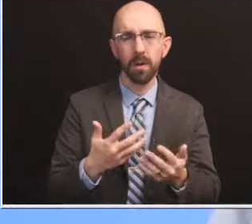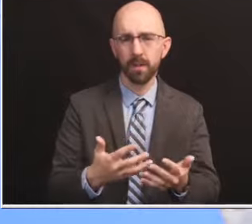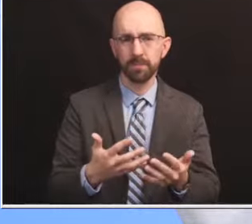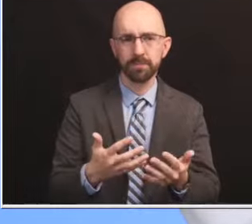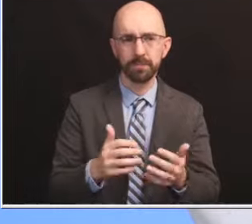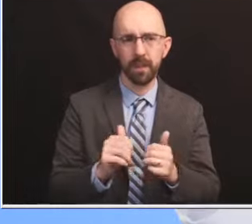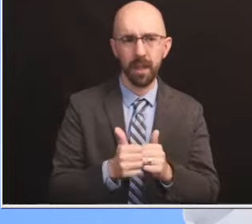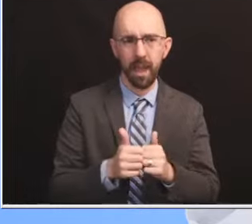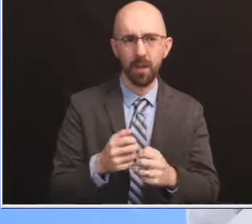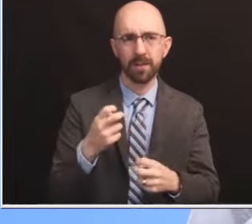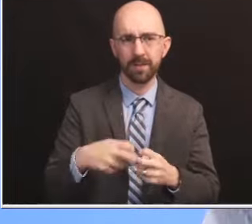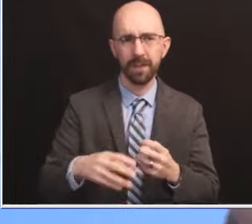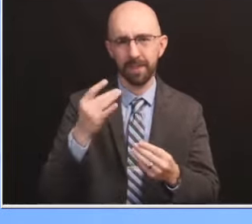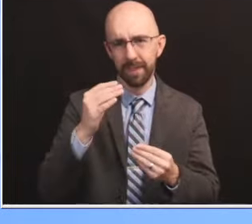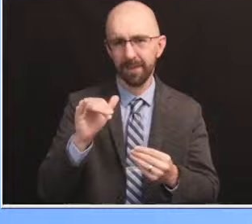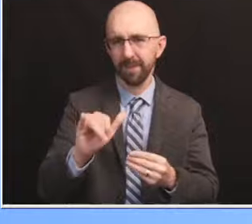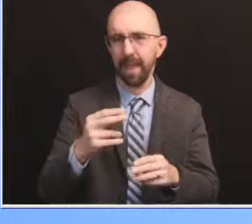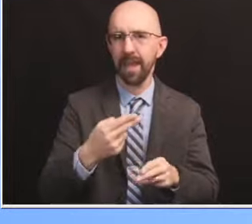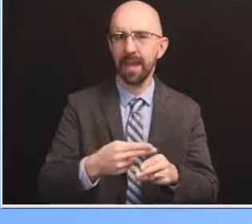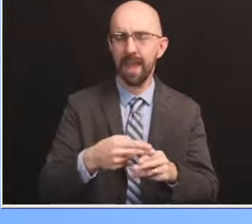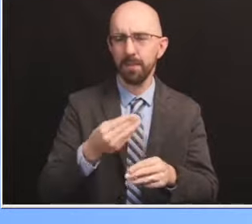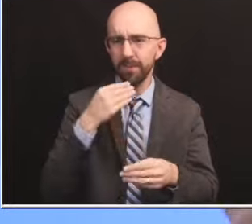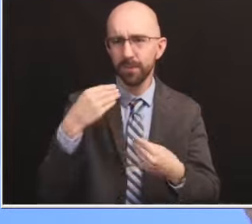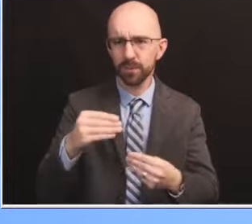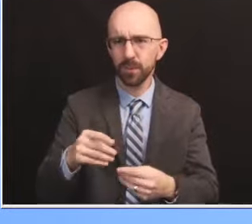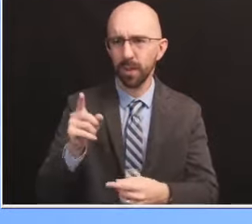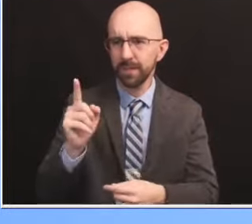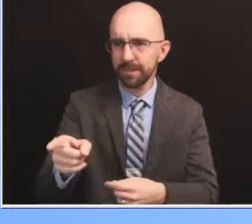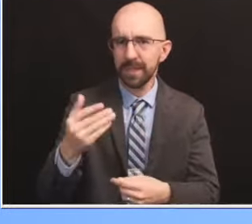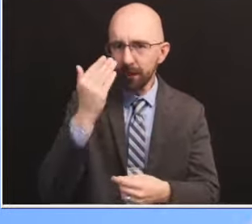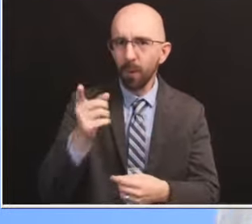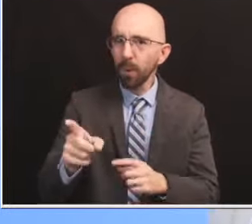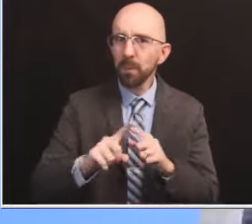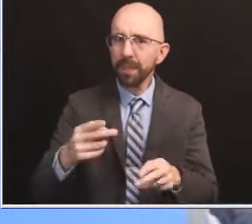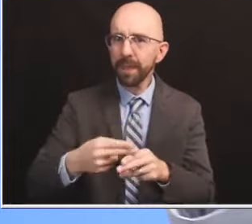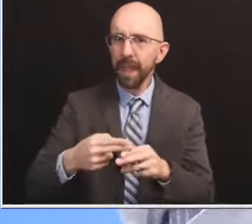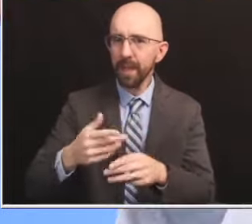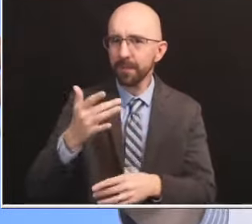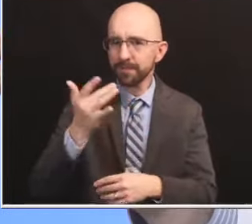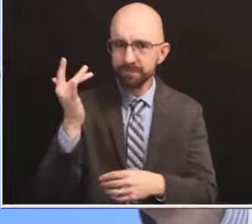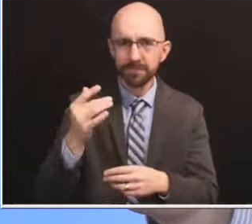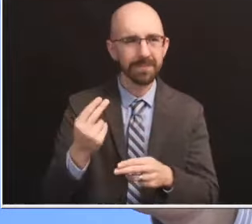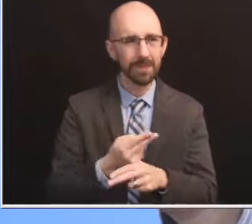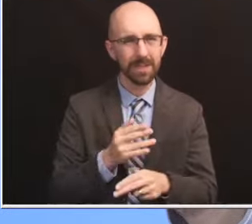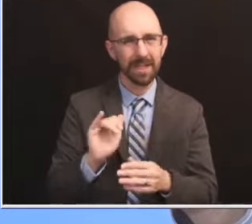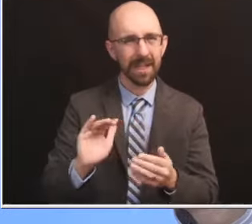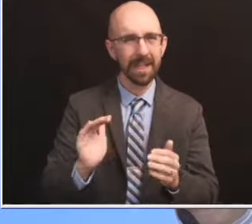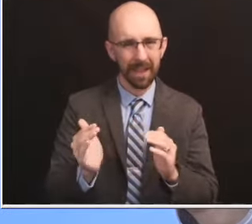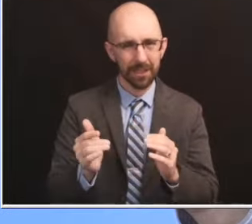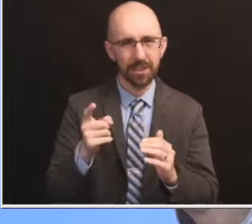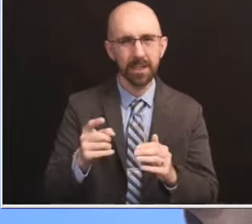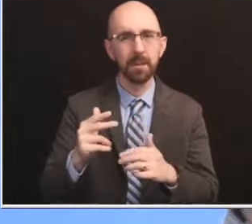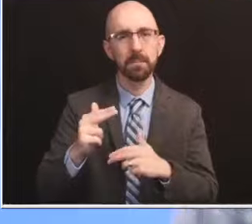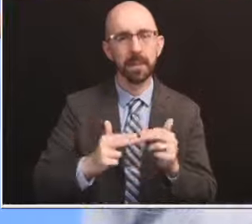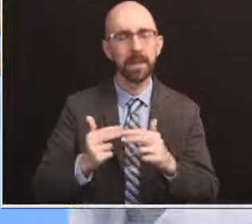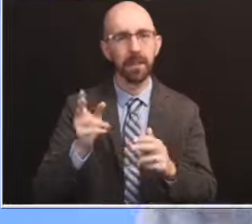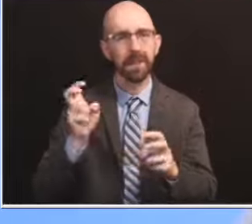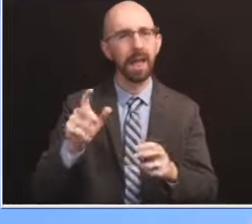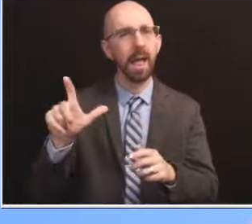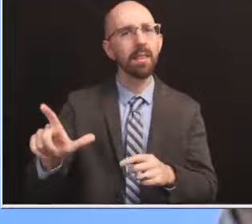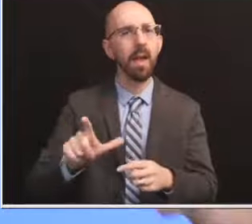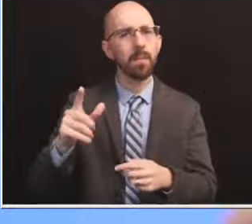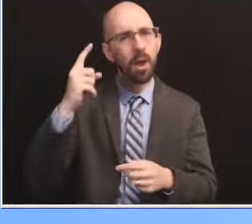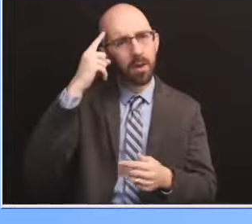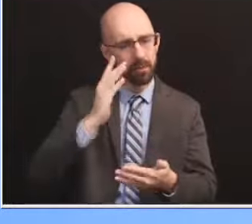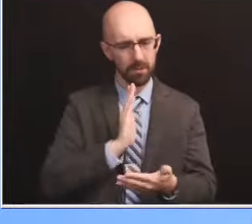difficult it is to think of that name at the grocery store, right? And I like to use the analogy of like, you build up a larger library as you get older, right? So it takes you longer to